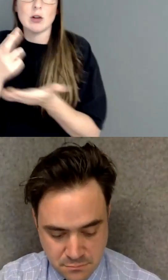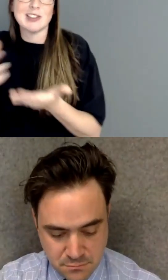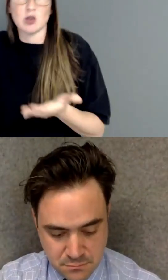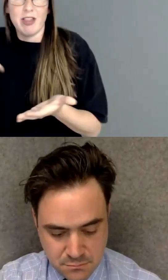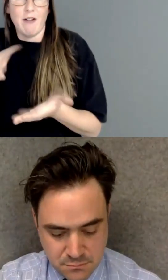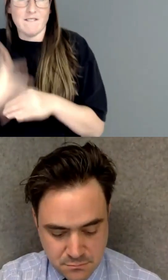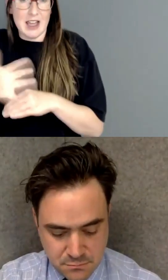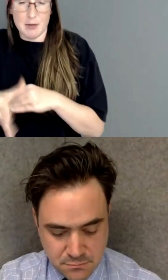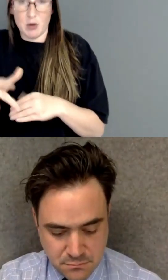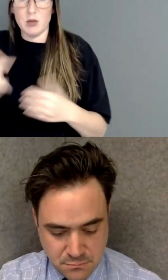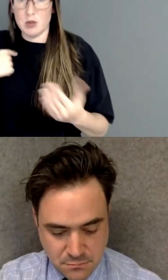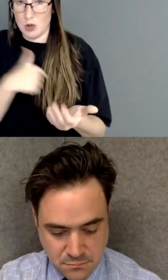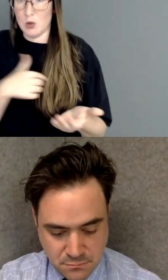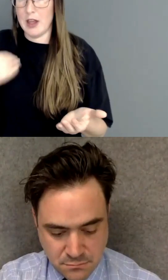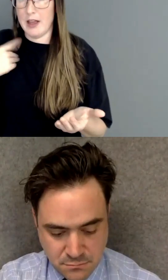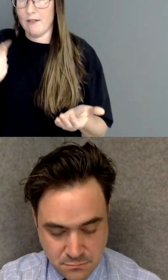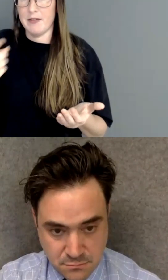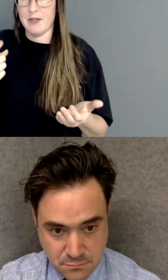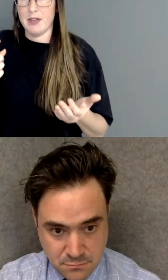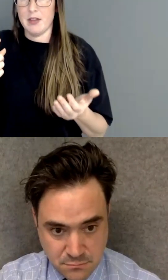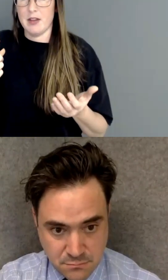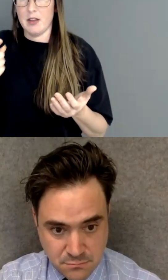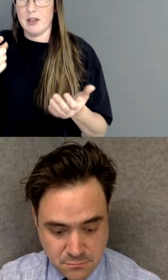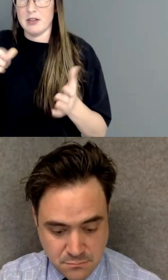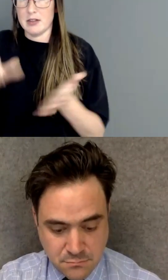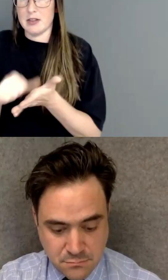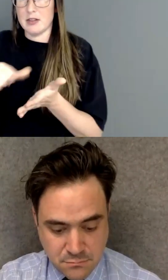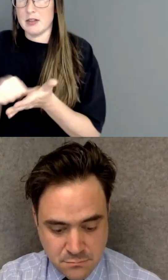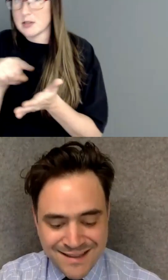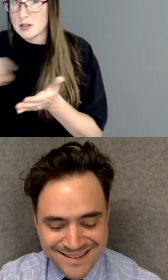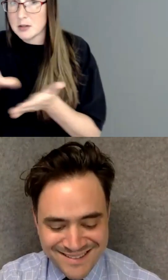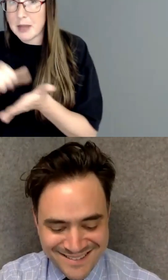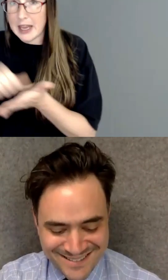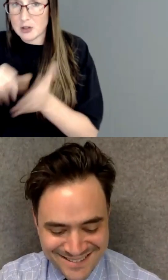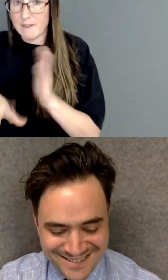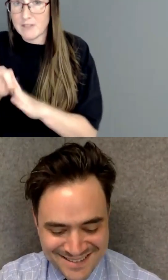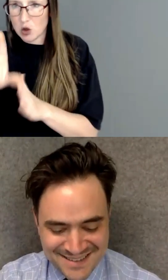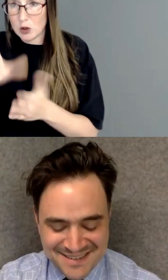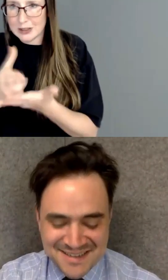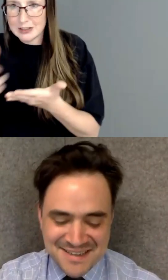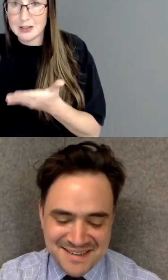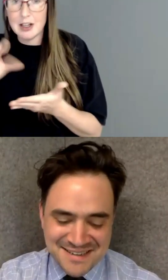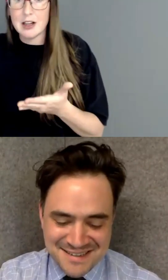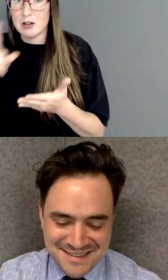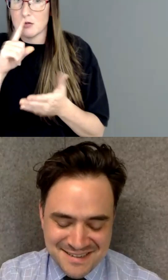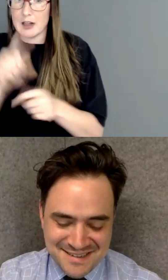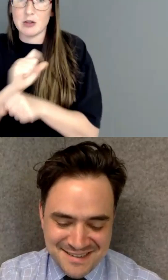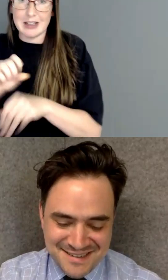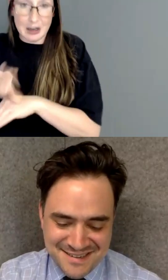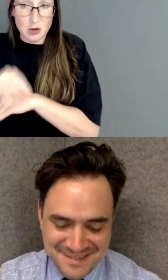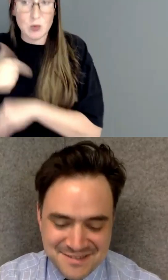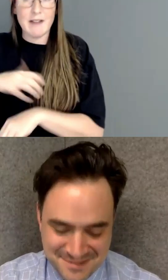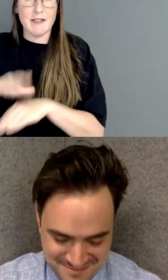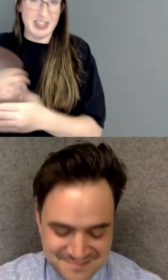So, just we have the works cited page, which obviously has a lot of resources. And not to plug the National Council, we have stuff on there